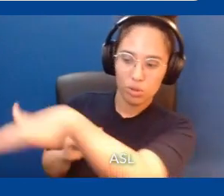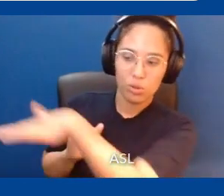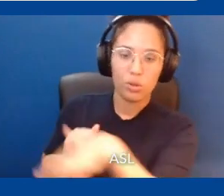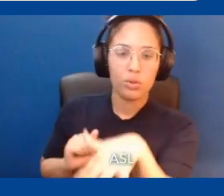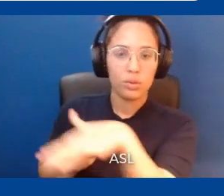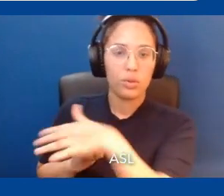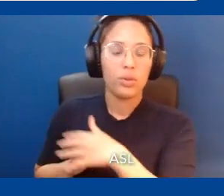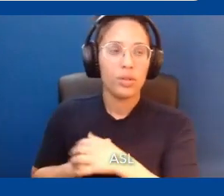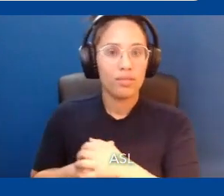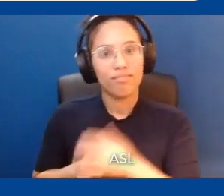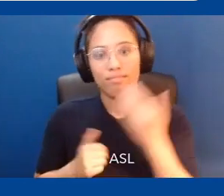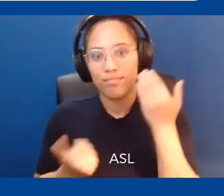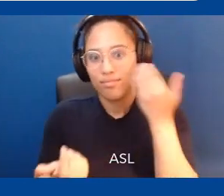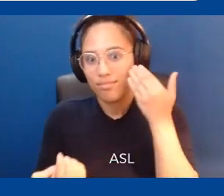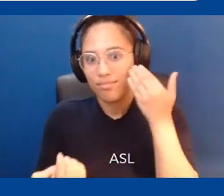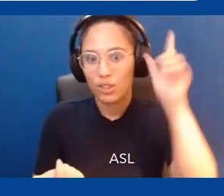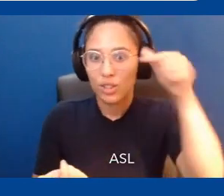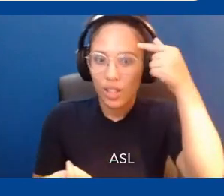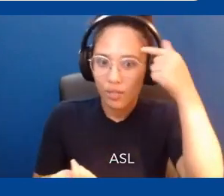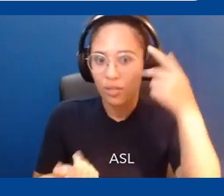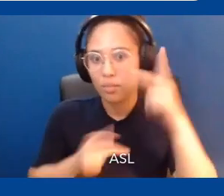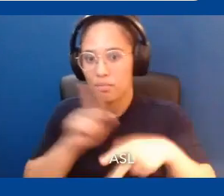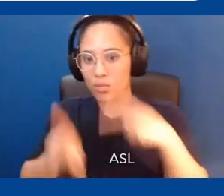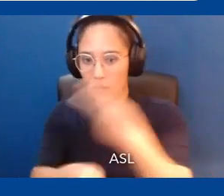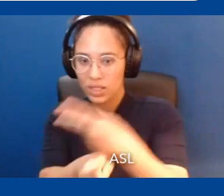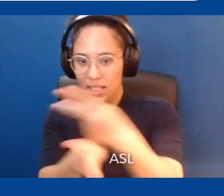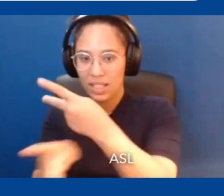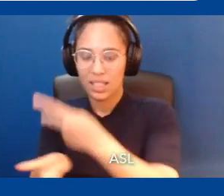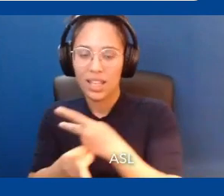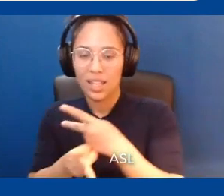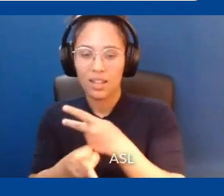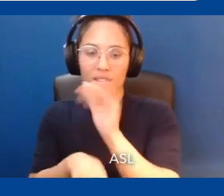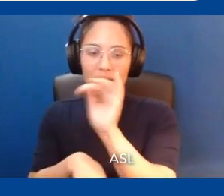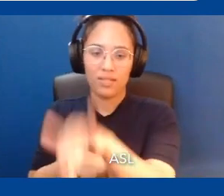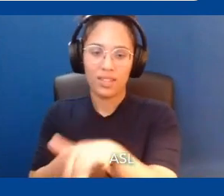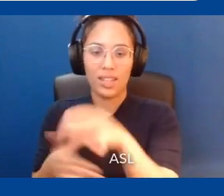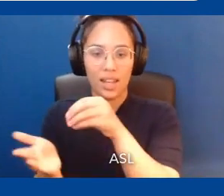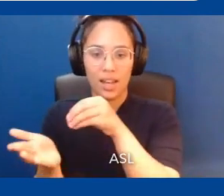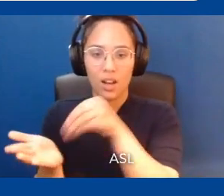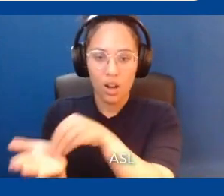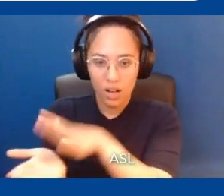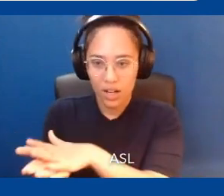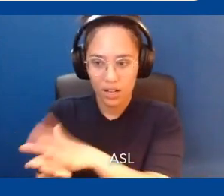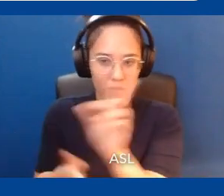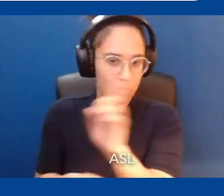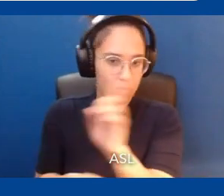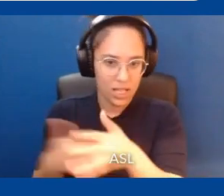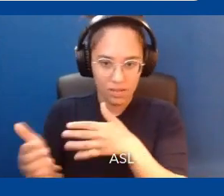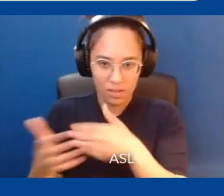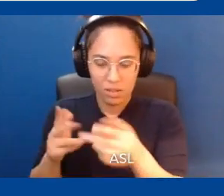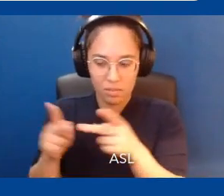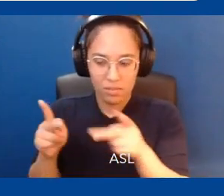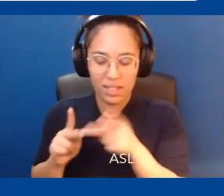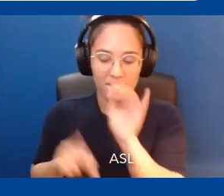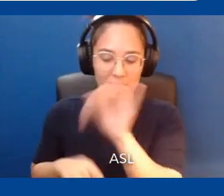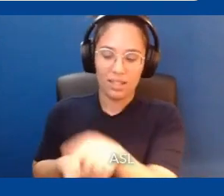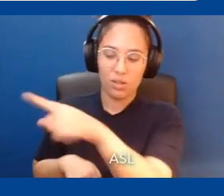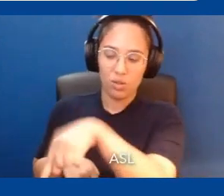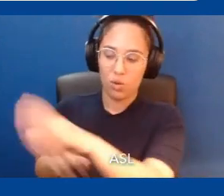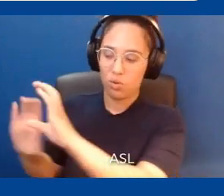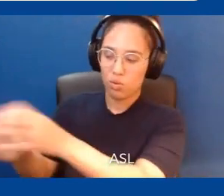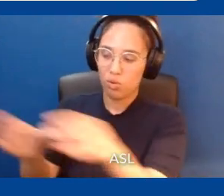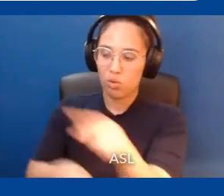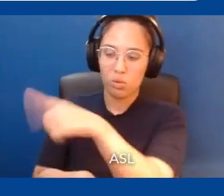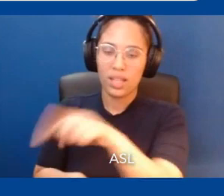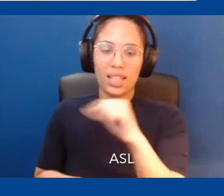archival, the guardian of the archive, whoever they are, is not limited to the access, because access